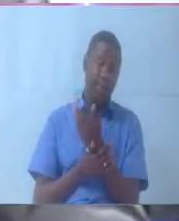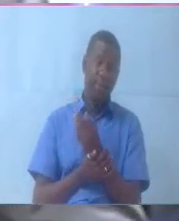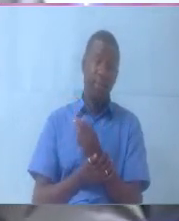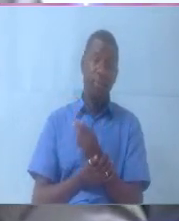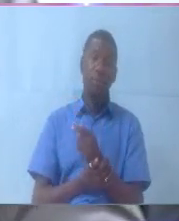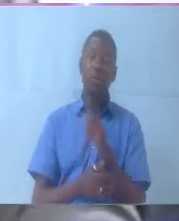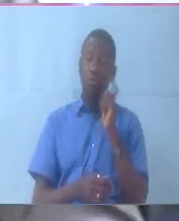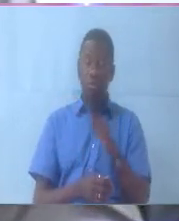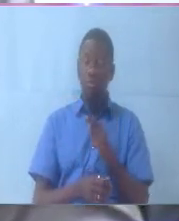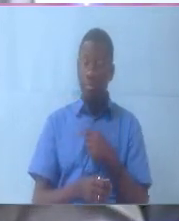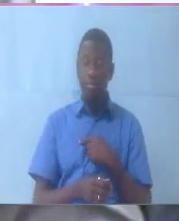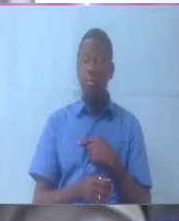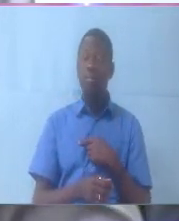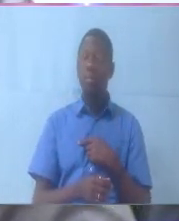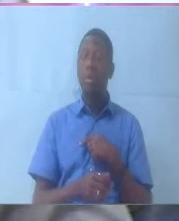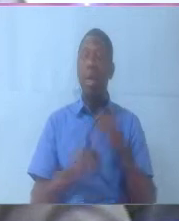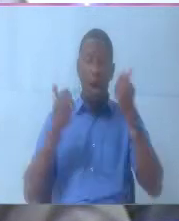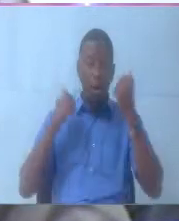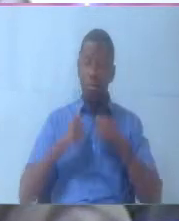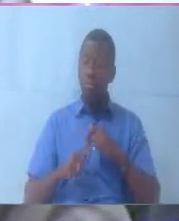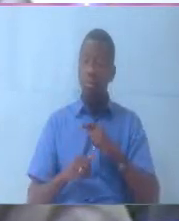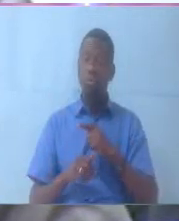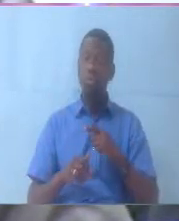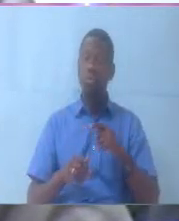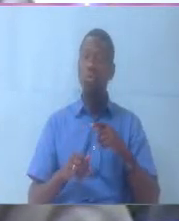would be visited on all of us.